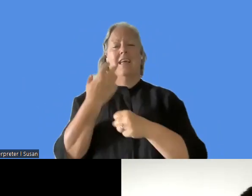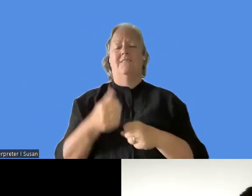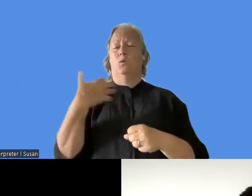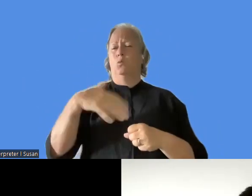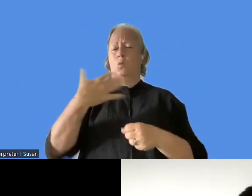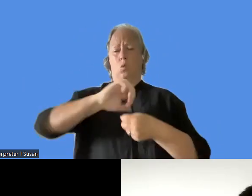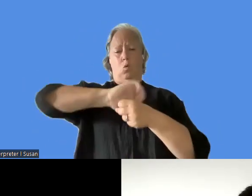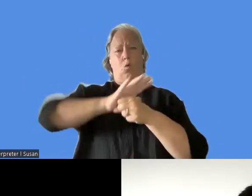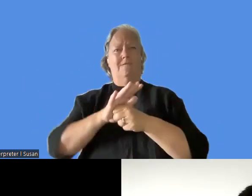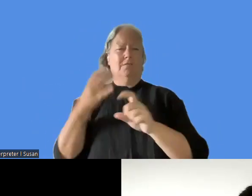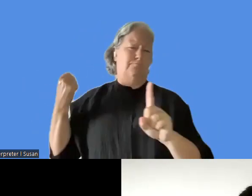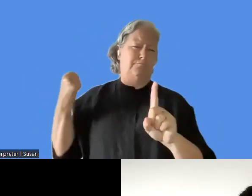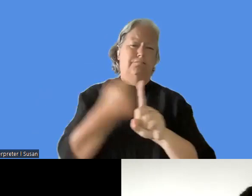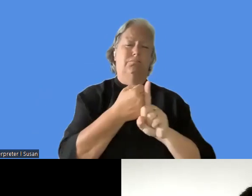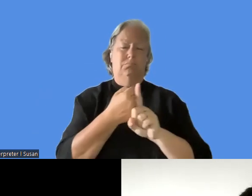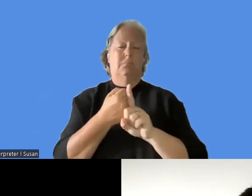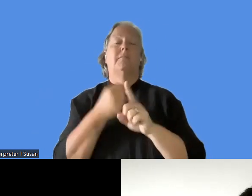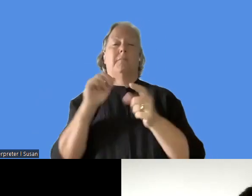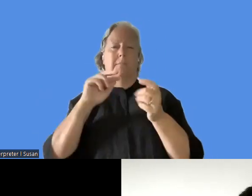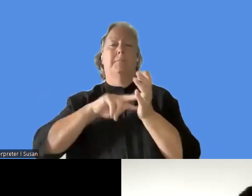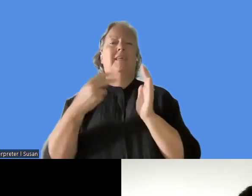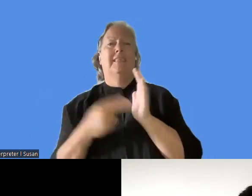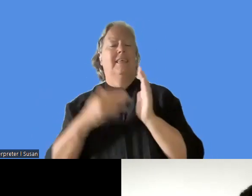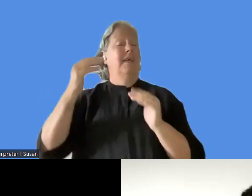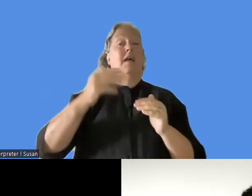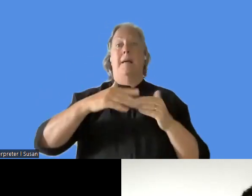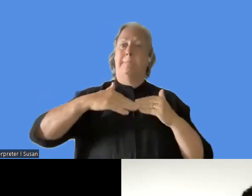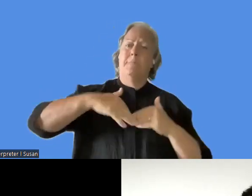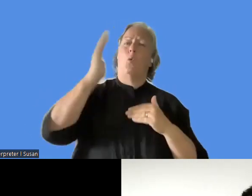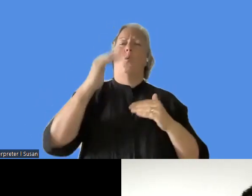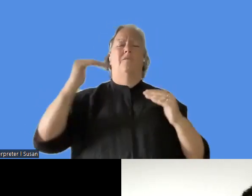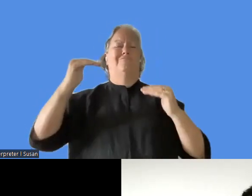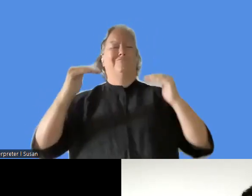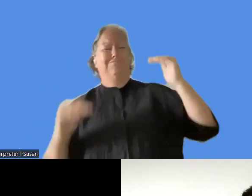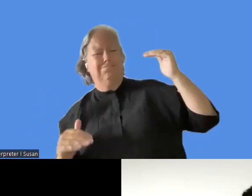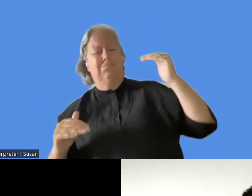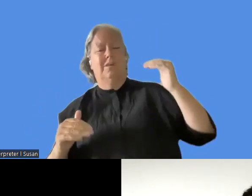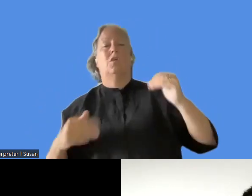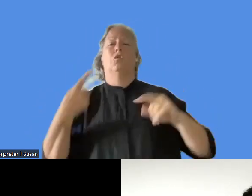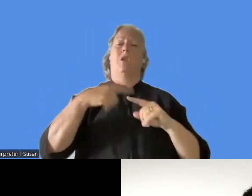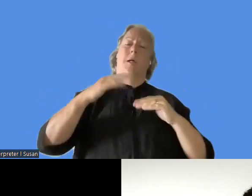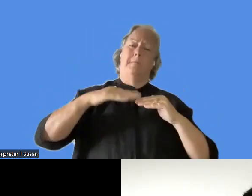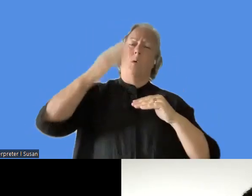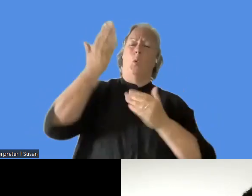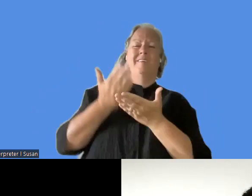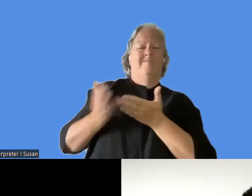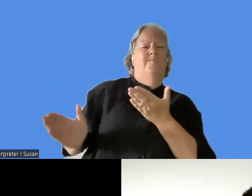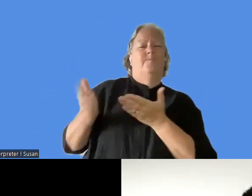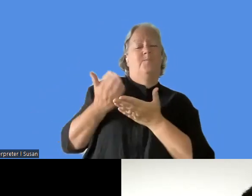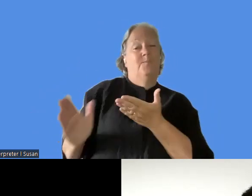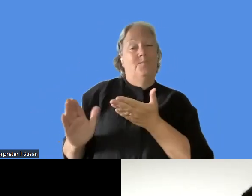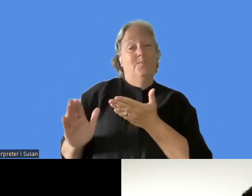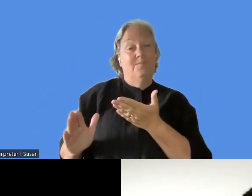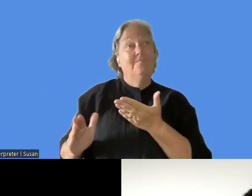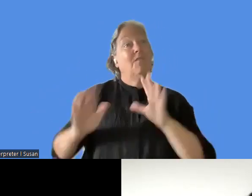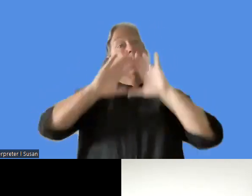has amplified the global inequality and increased level of exclusion of persons with disabilities. As countries around the world